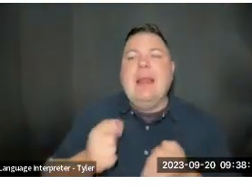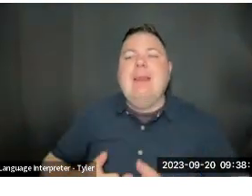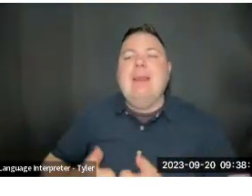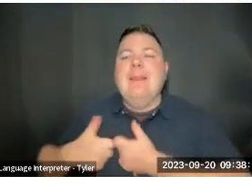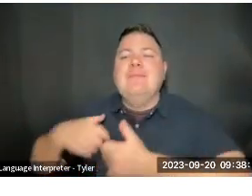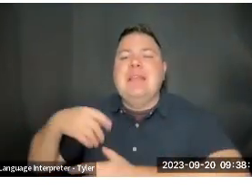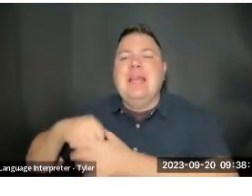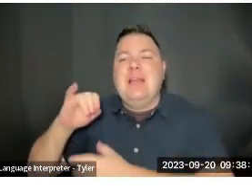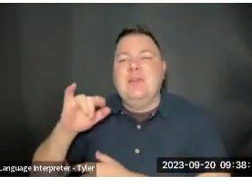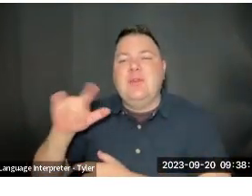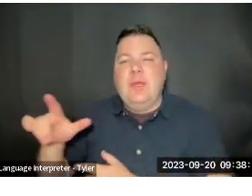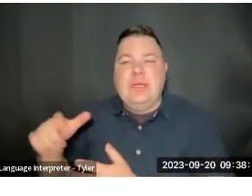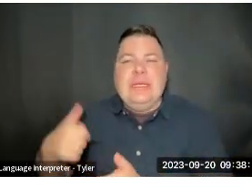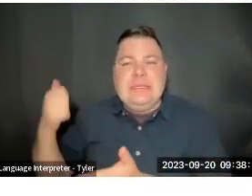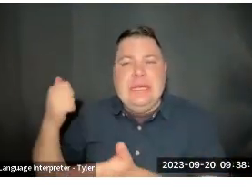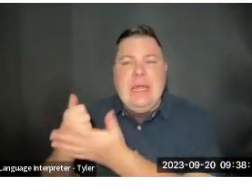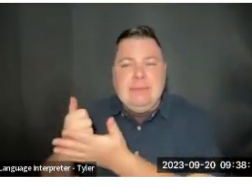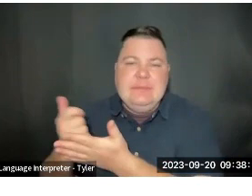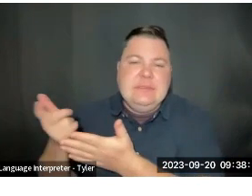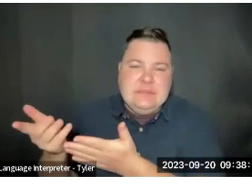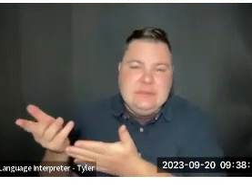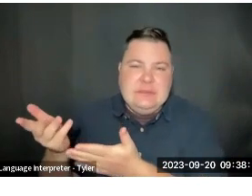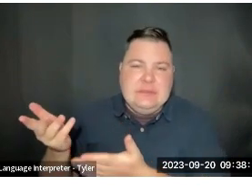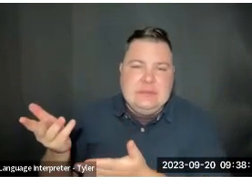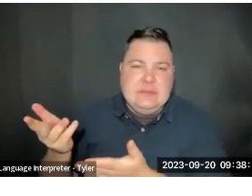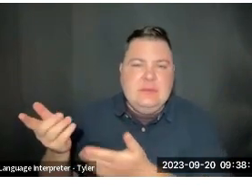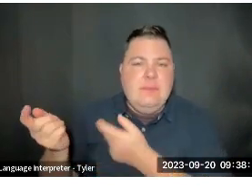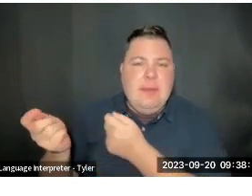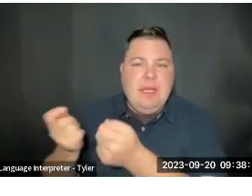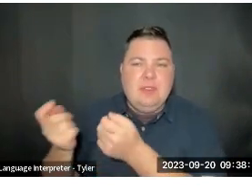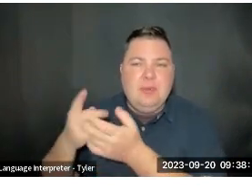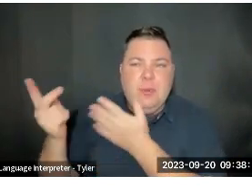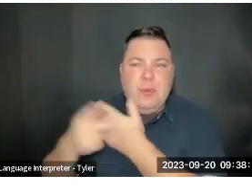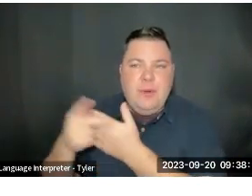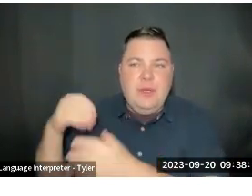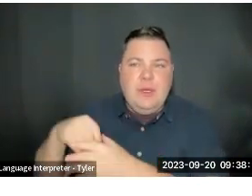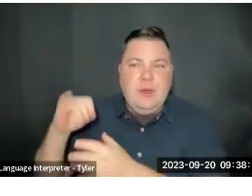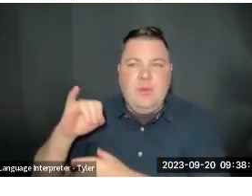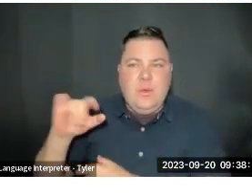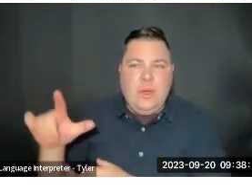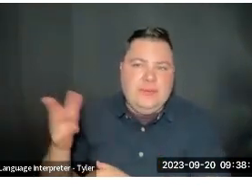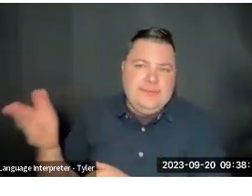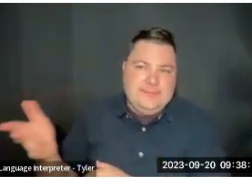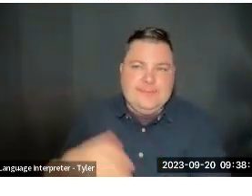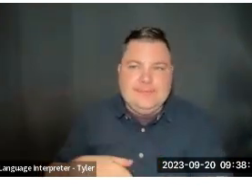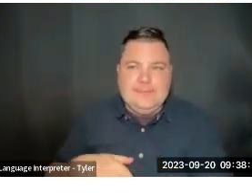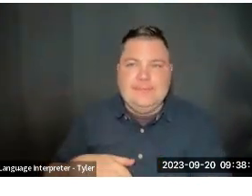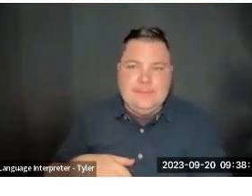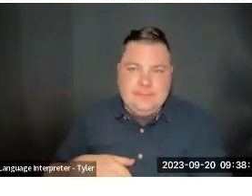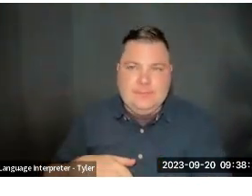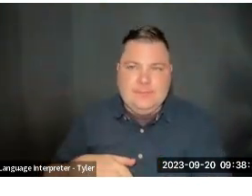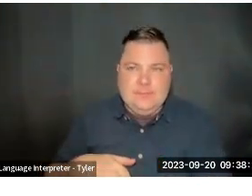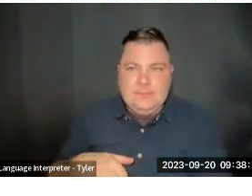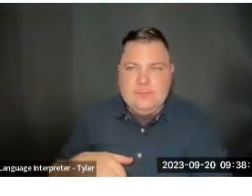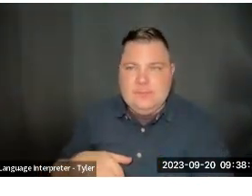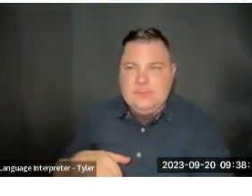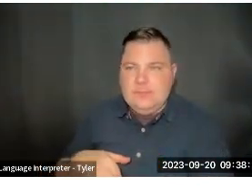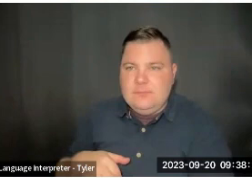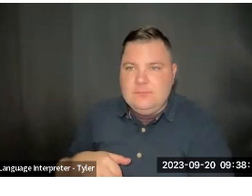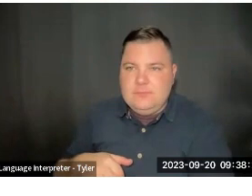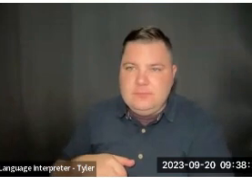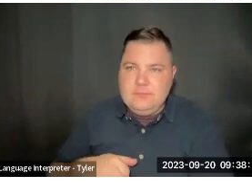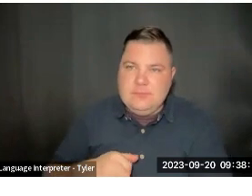Illinois and helps to manage the program in Illinois. So yes, and